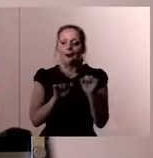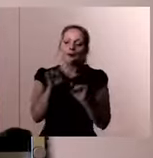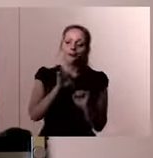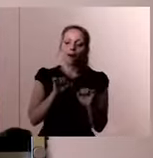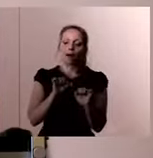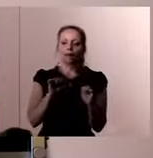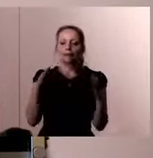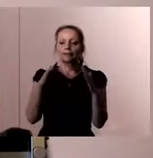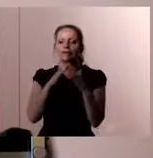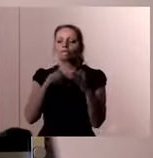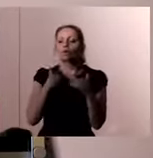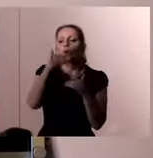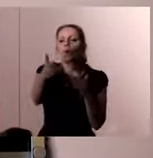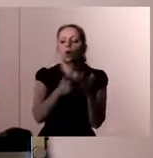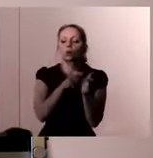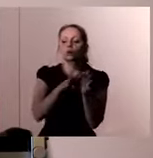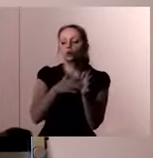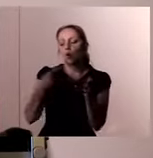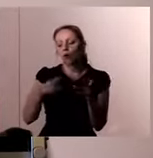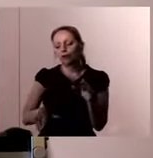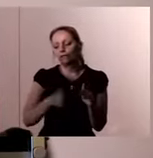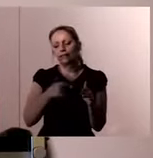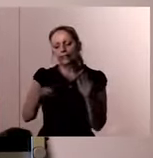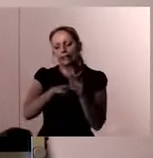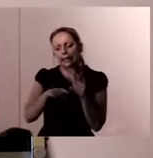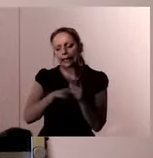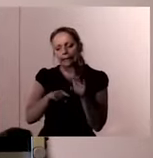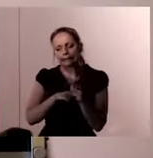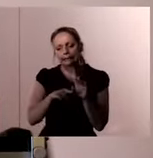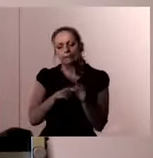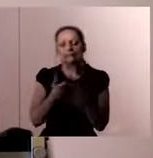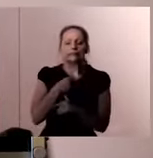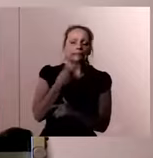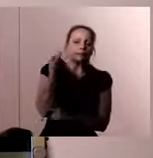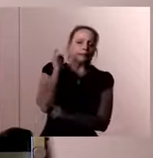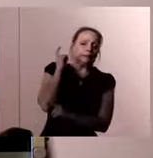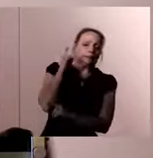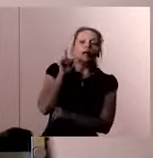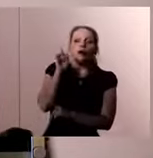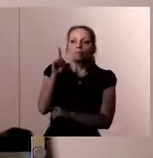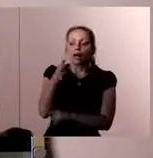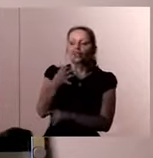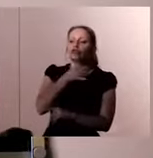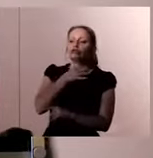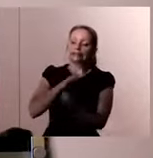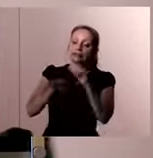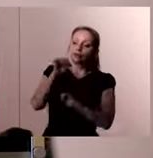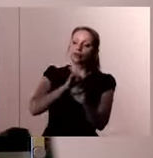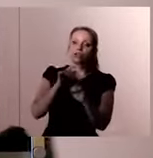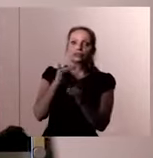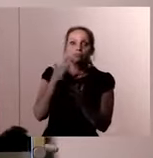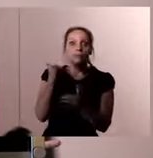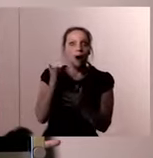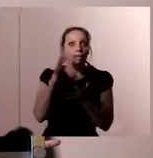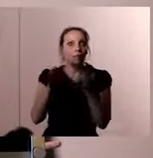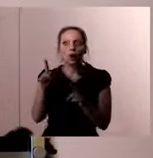long-term property decisions when you feel negative, pessimistic, and overly cautious. Yet your risk aversion may make you miss out on a